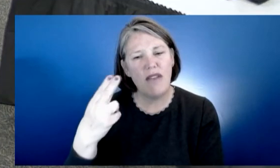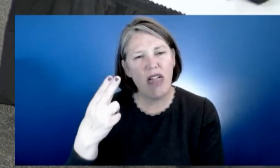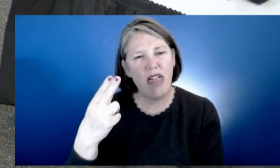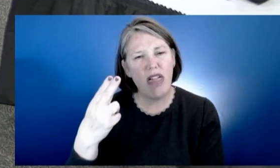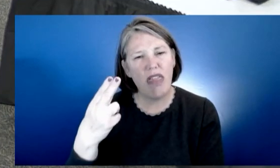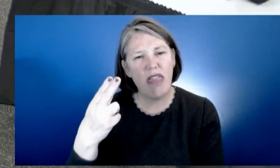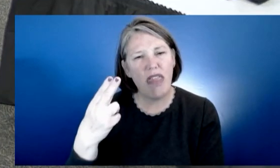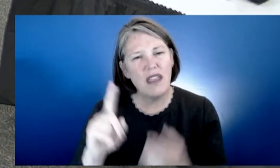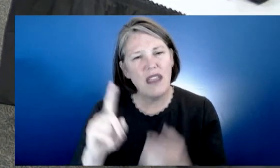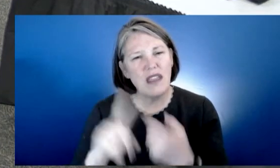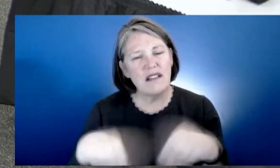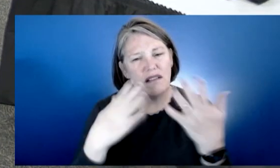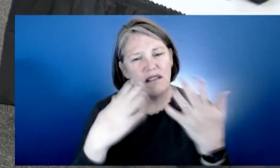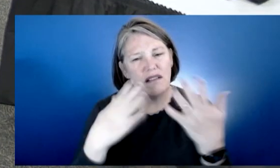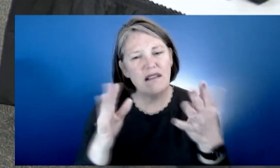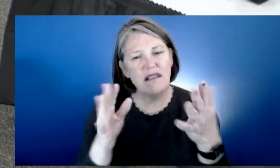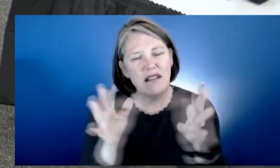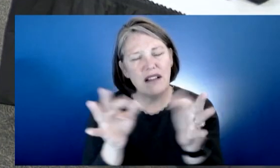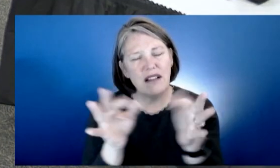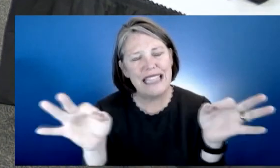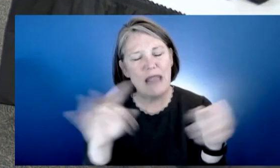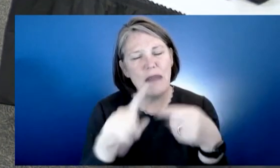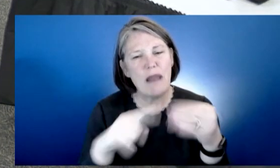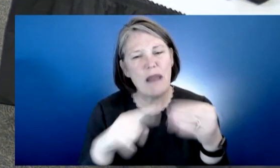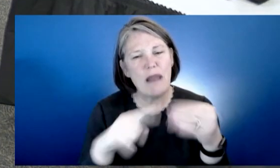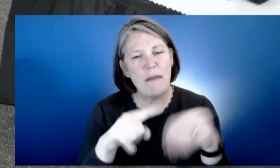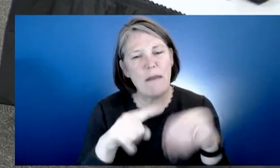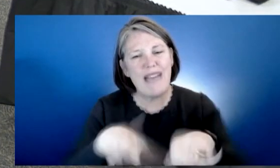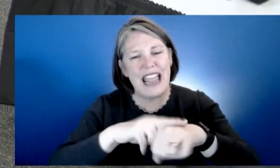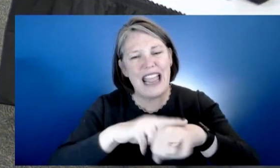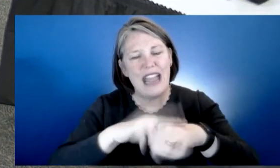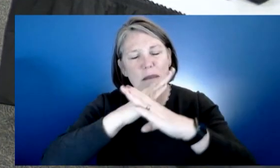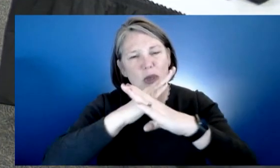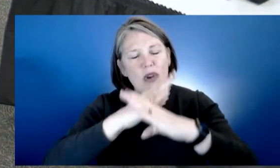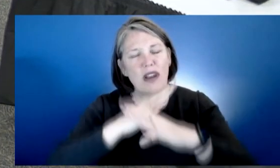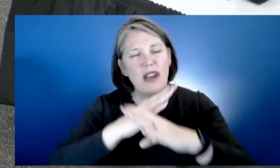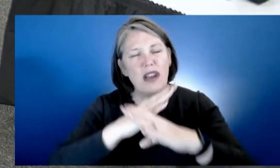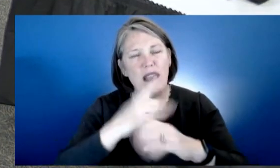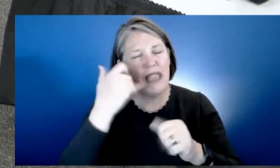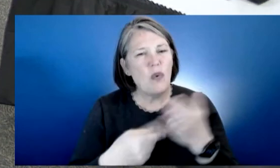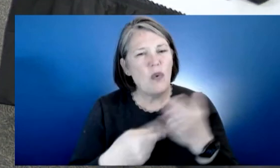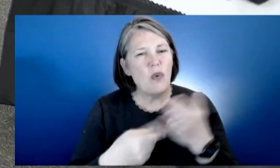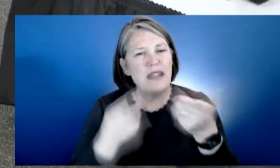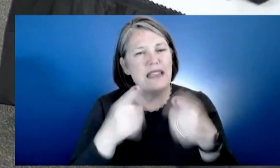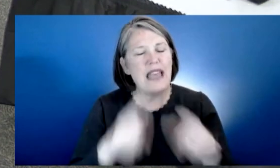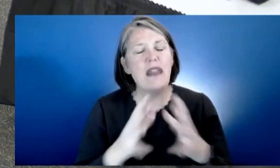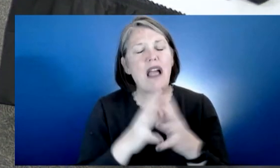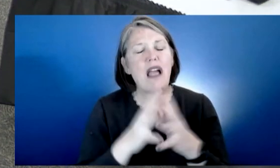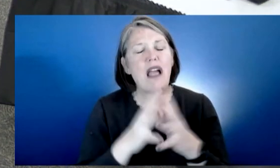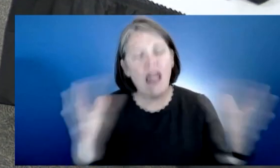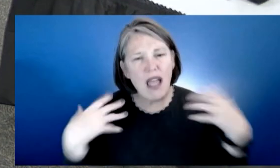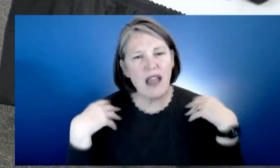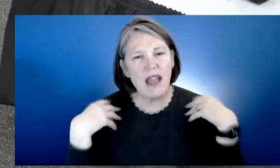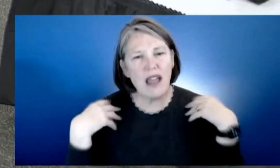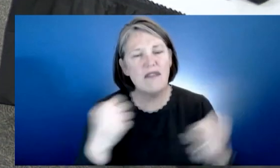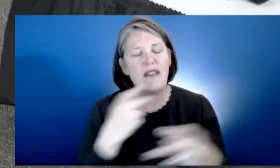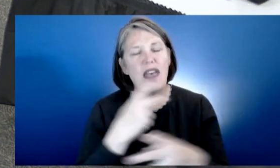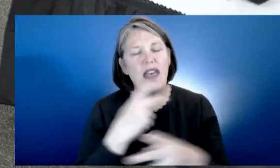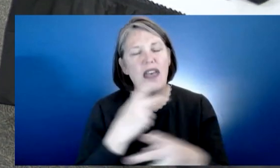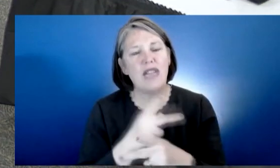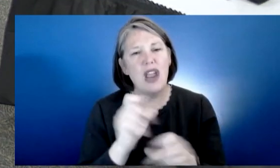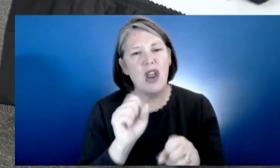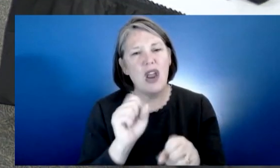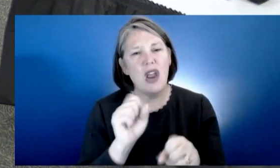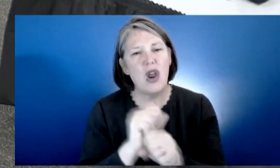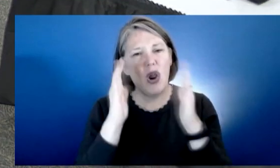regarding natural immunity, because what's happened is a lot of healthcare workers have declined or